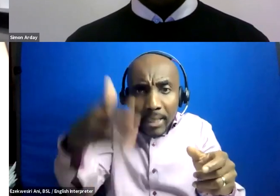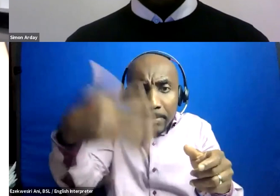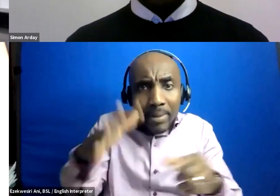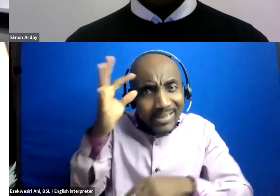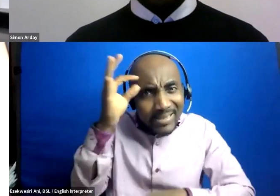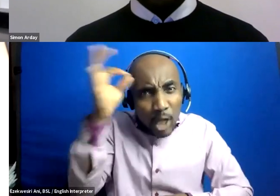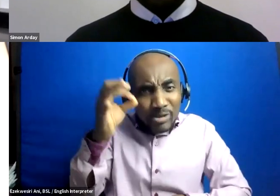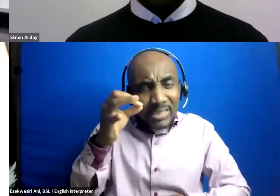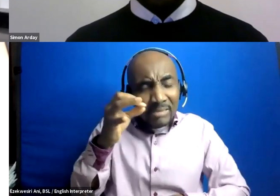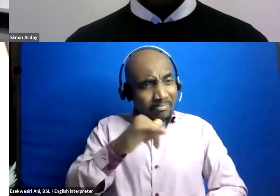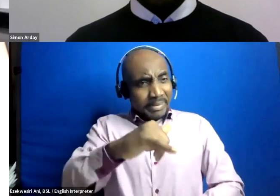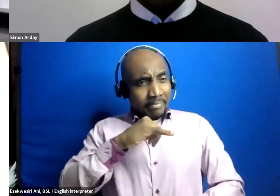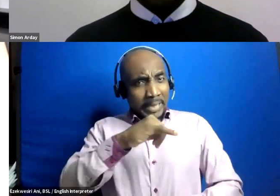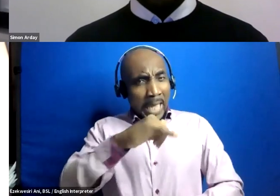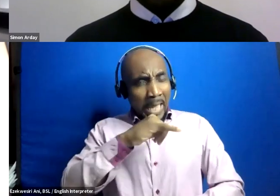to me,